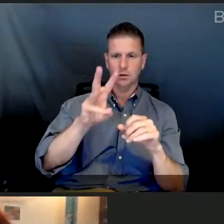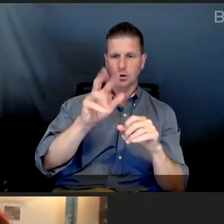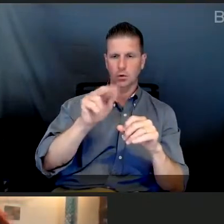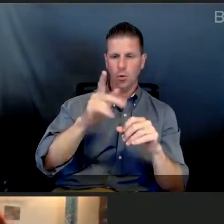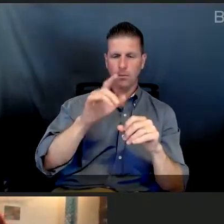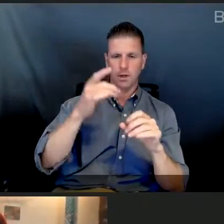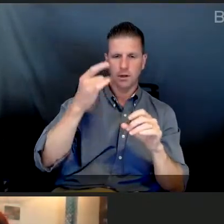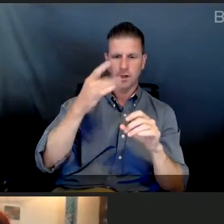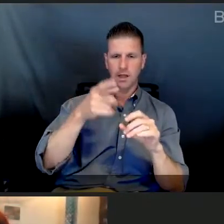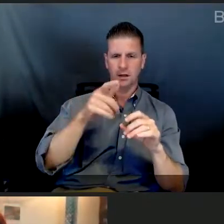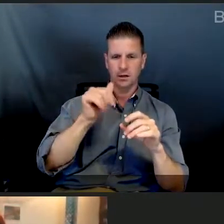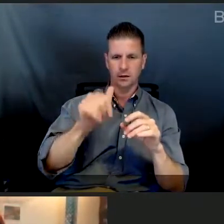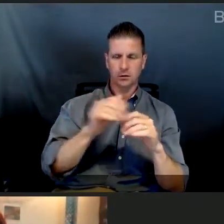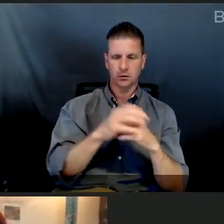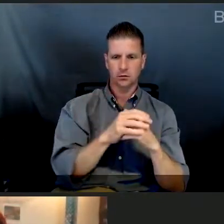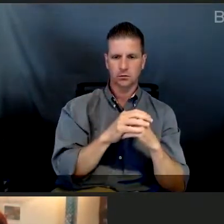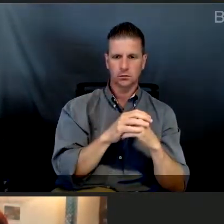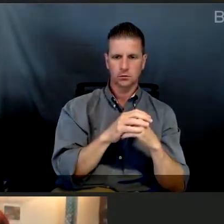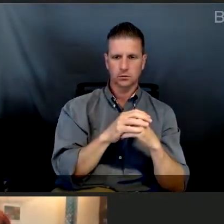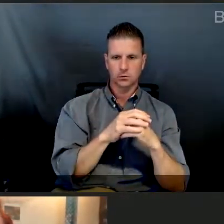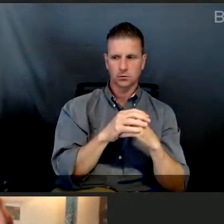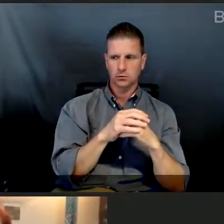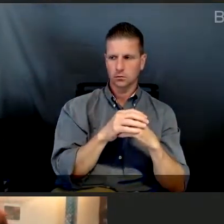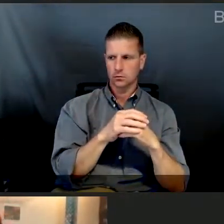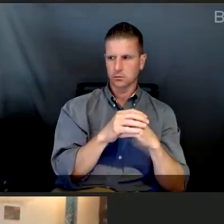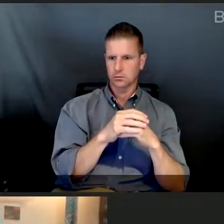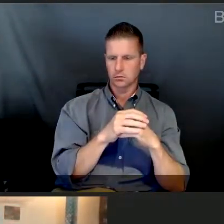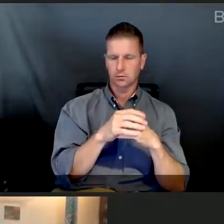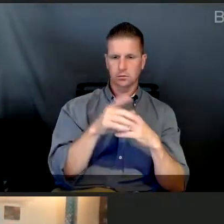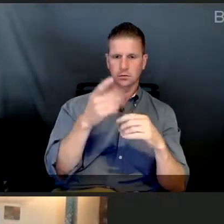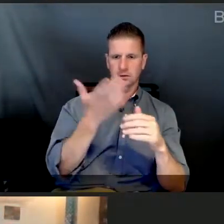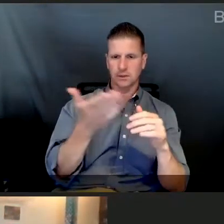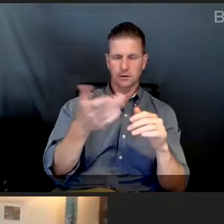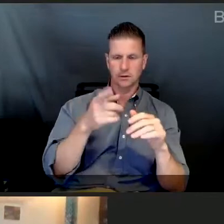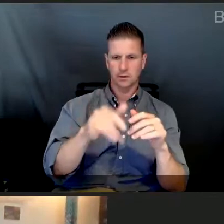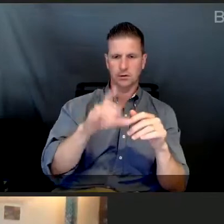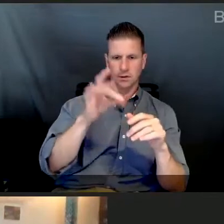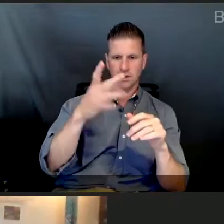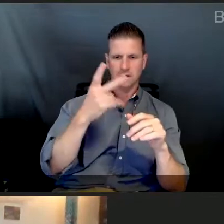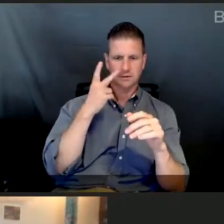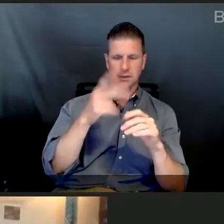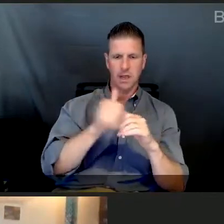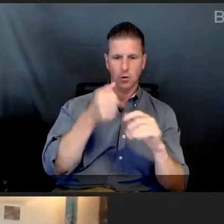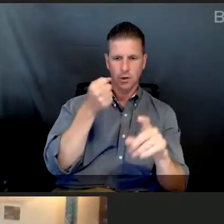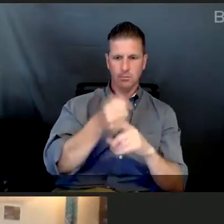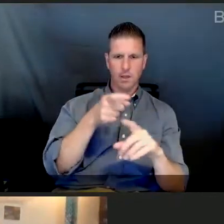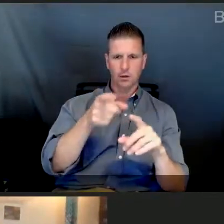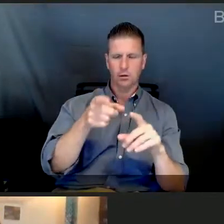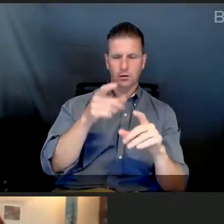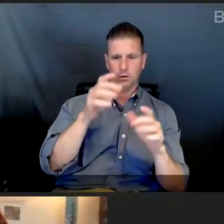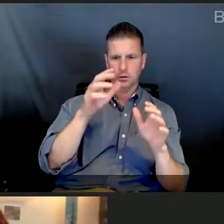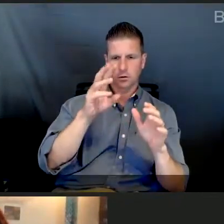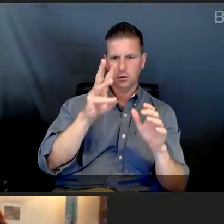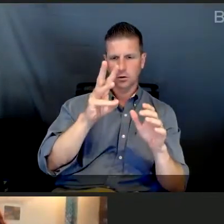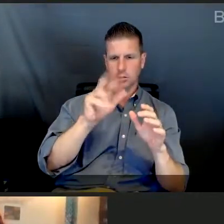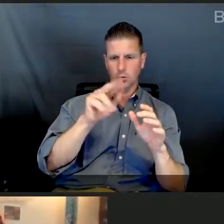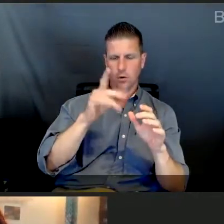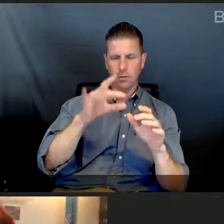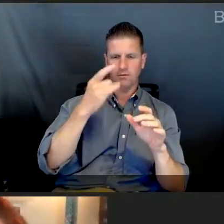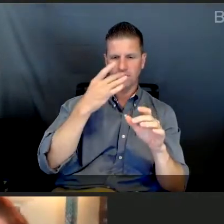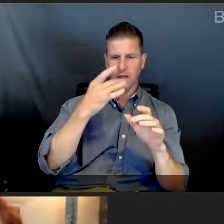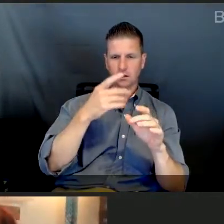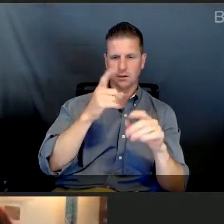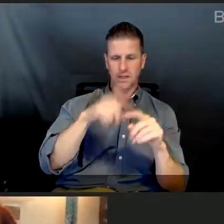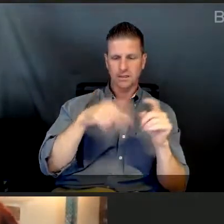really start to kind of see, okay, how are the things that with light that we see, how is this impacting this warping of light, but also the things that we can't see. And